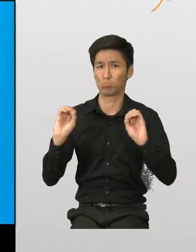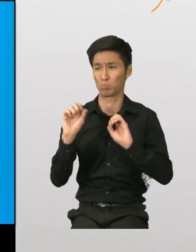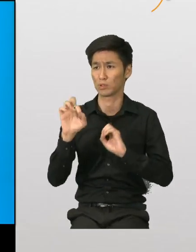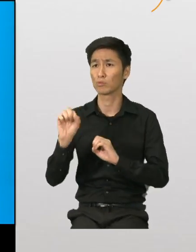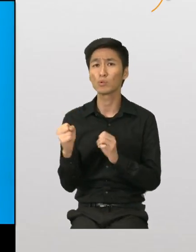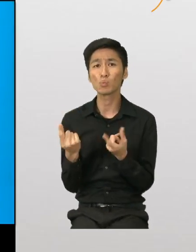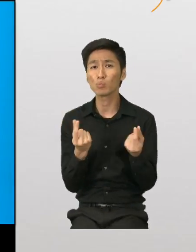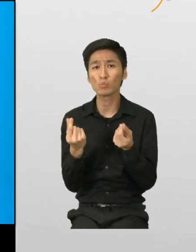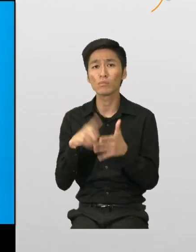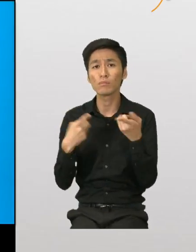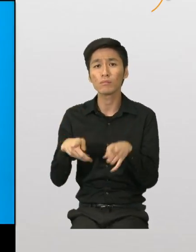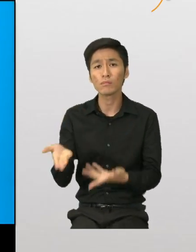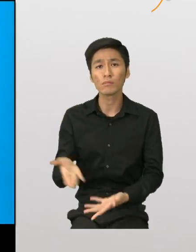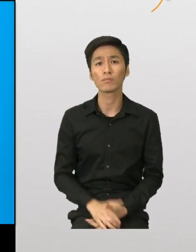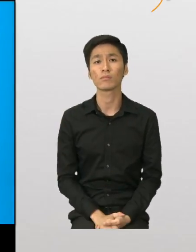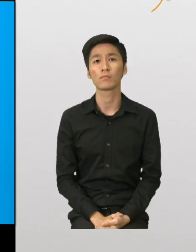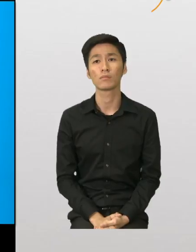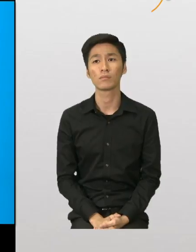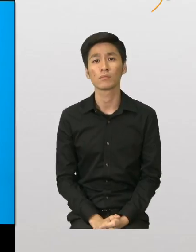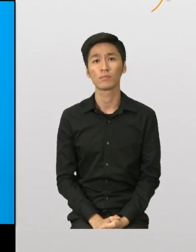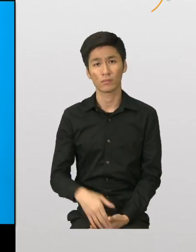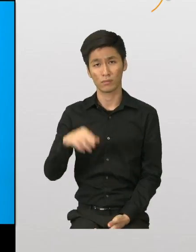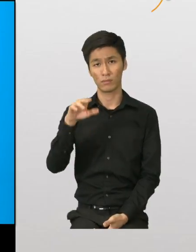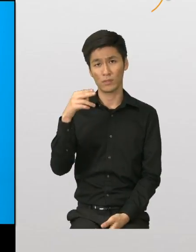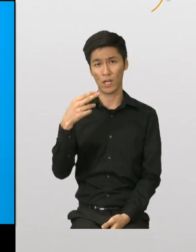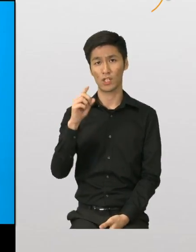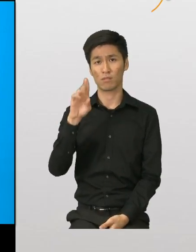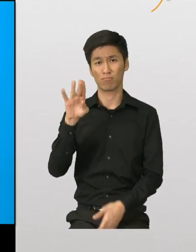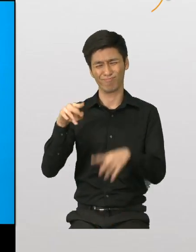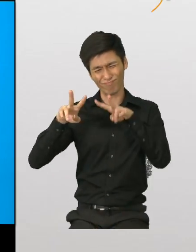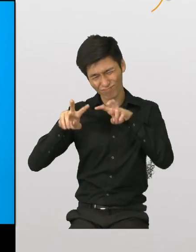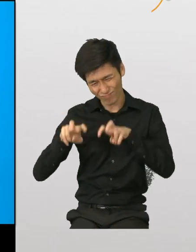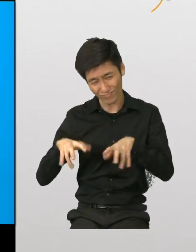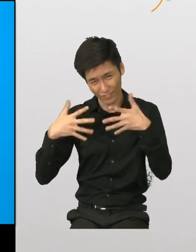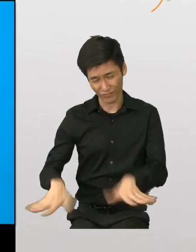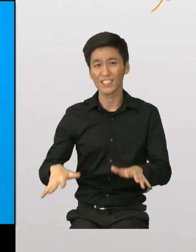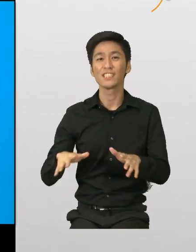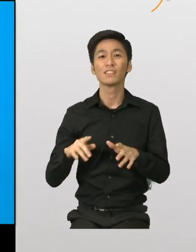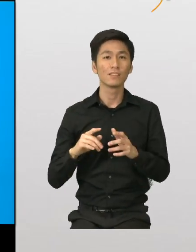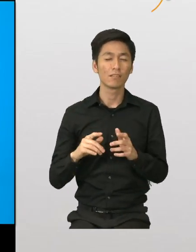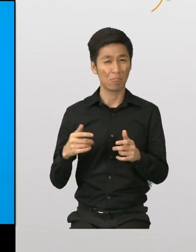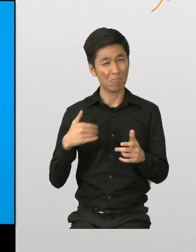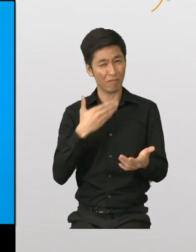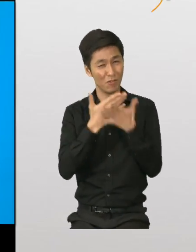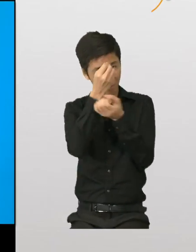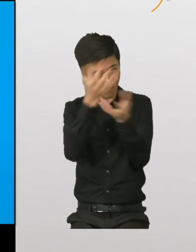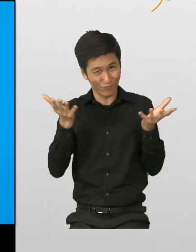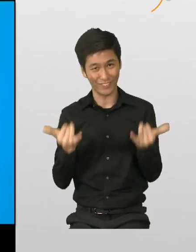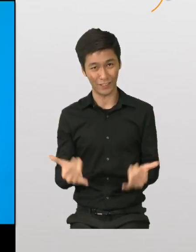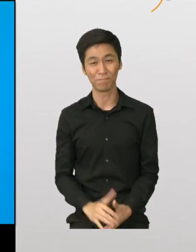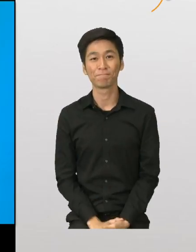SERS? Well, HDB has been studying this intensively, and I have good news for you tonight.